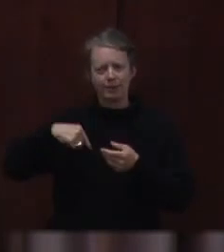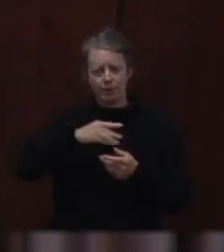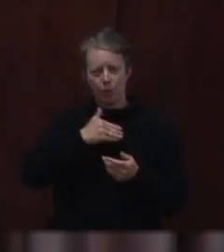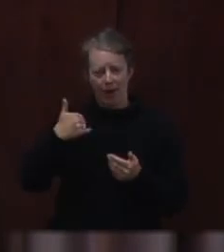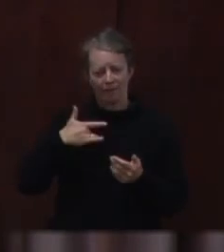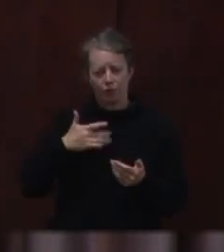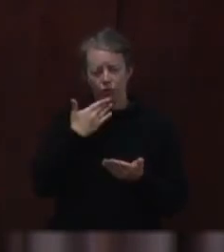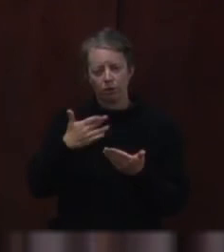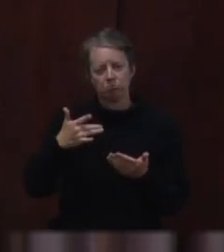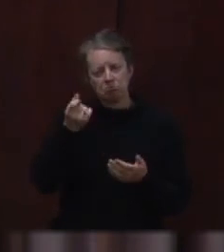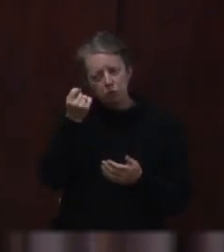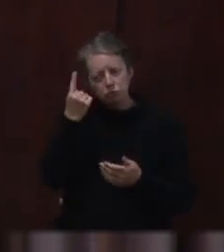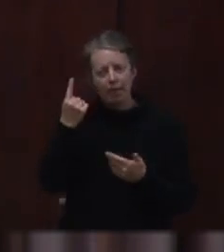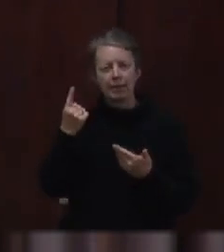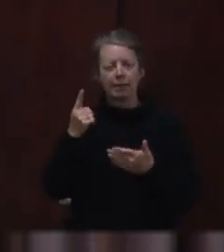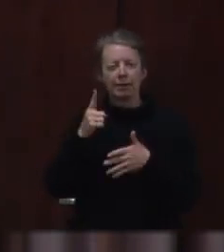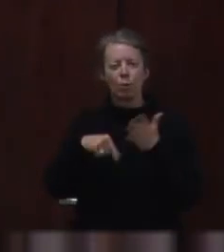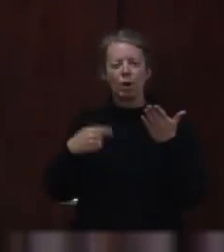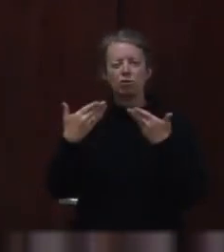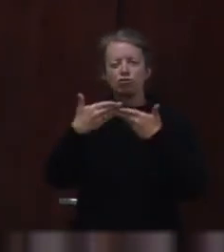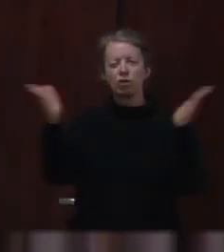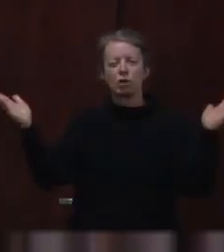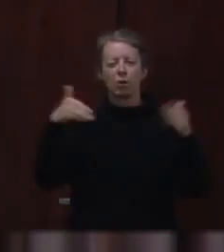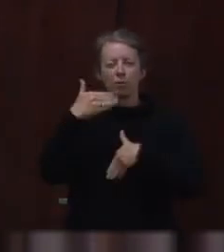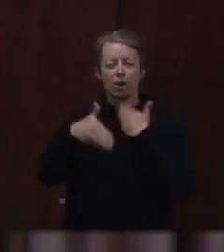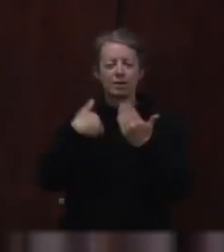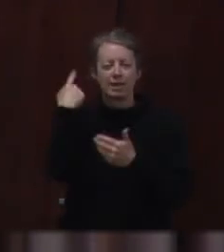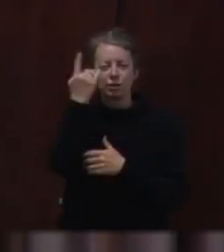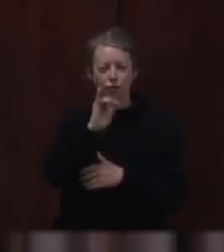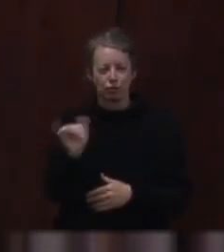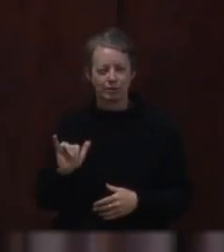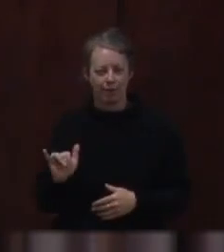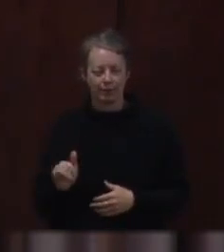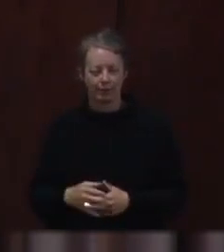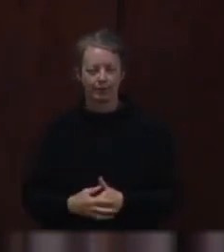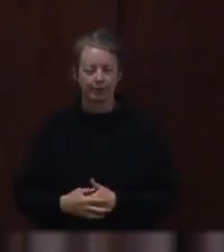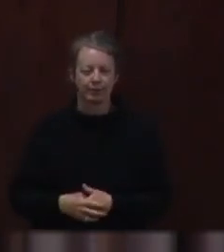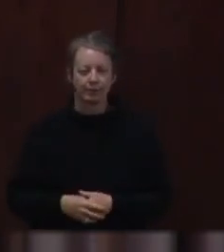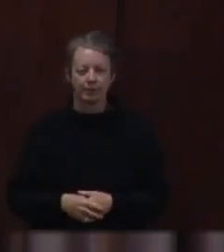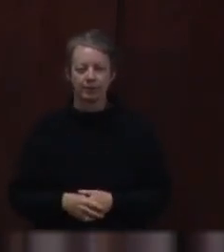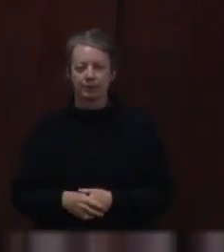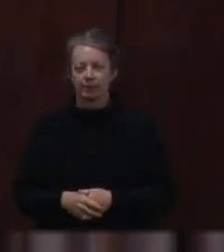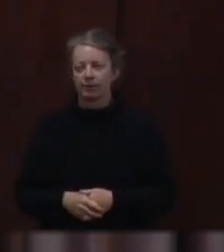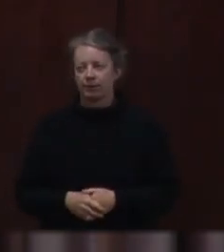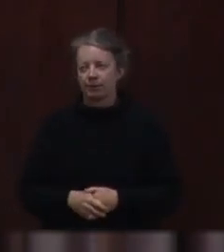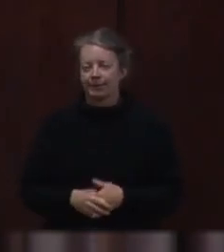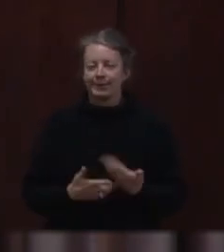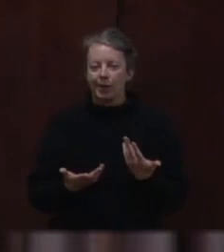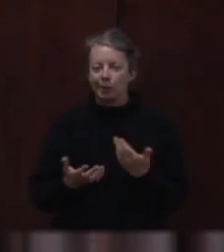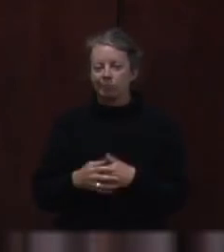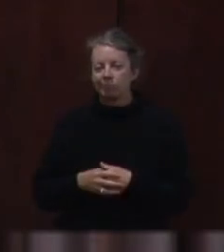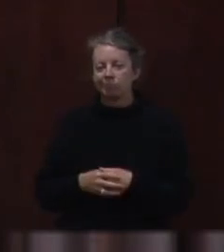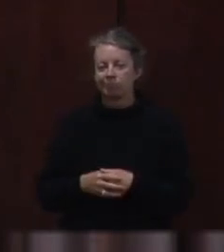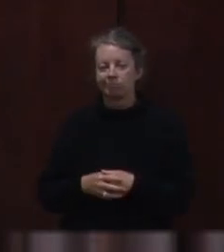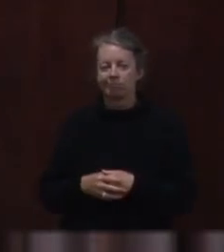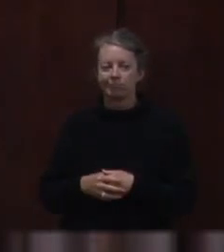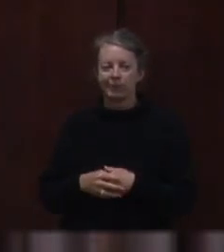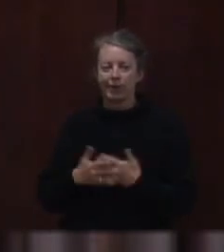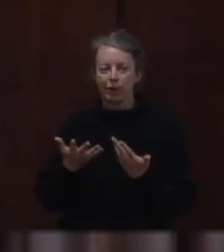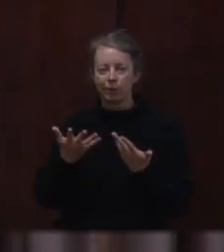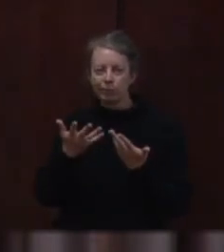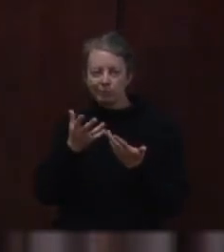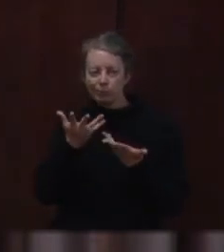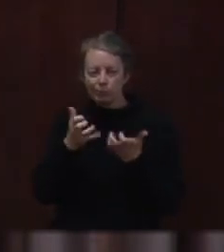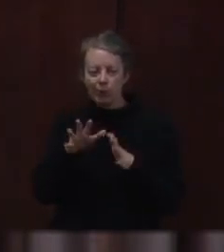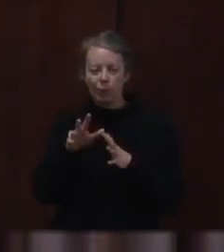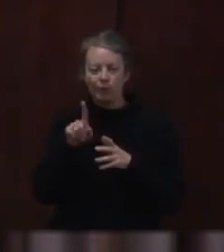the overall process is happening as it's, increasingly not just, a small number of the county and other